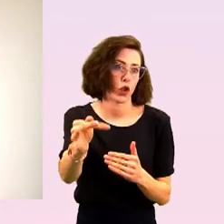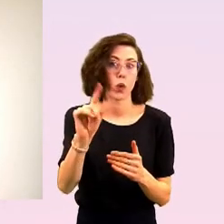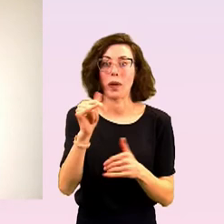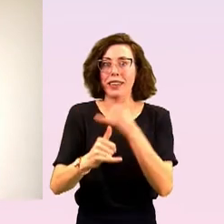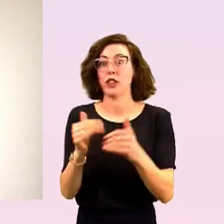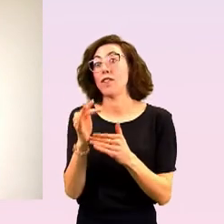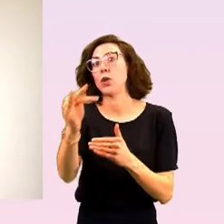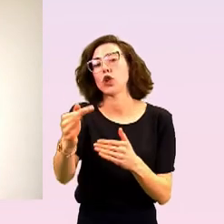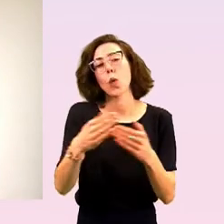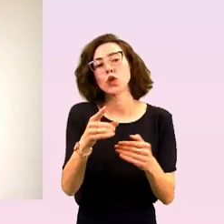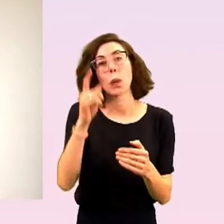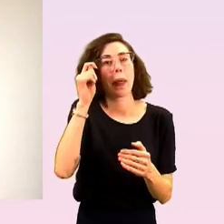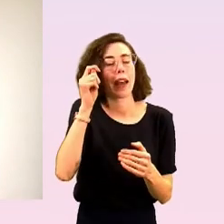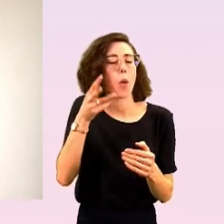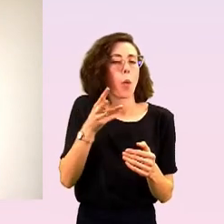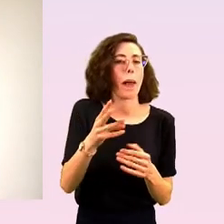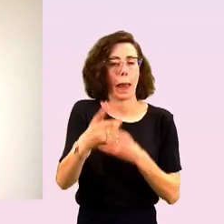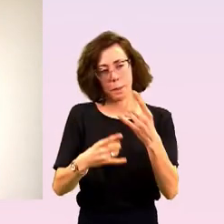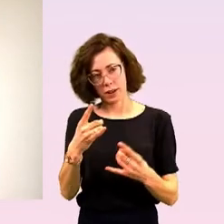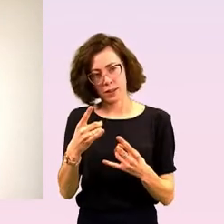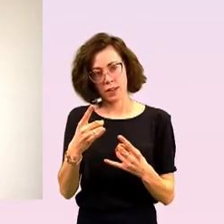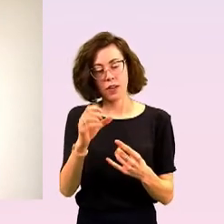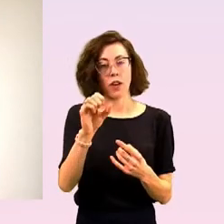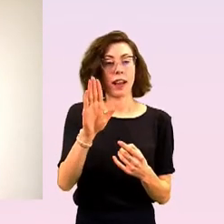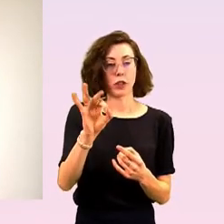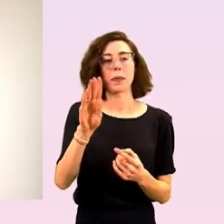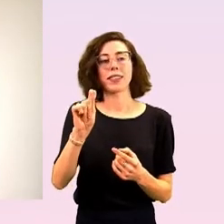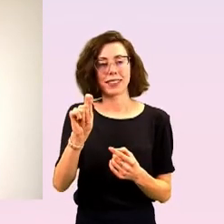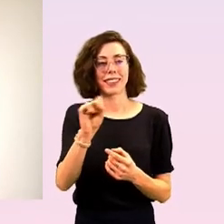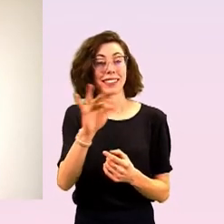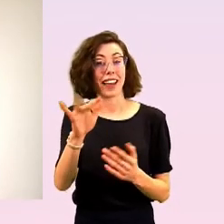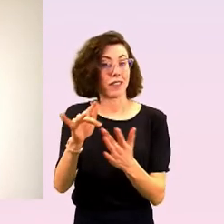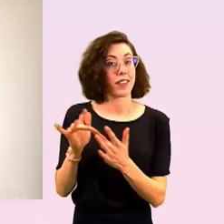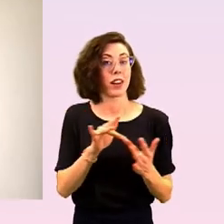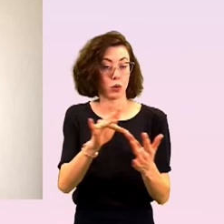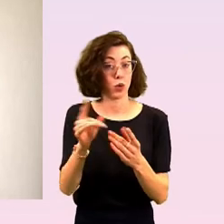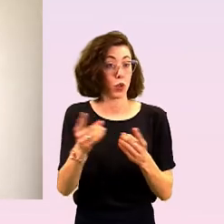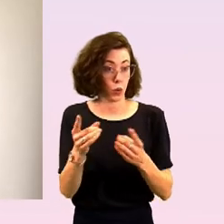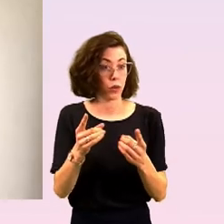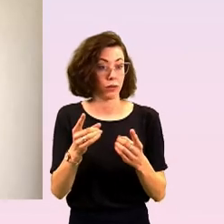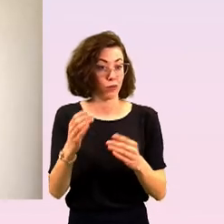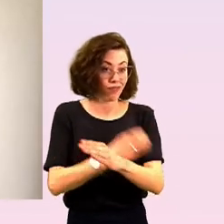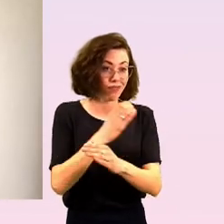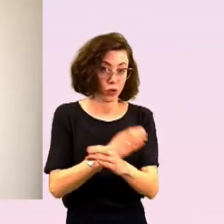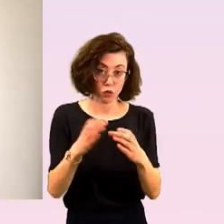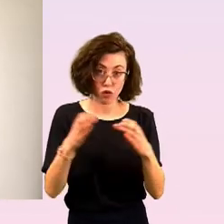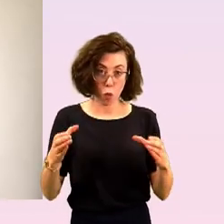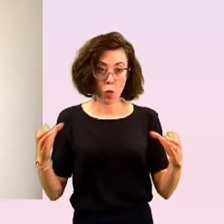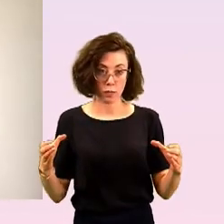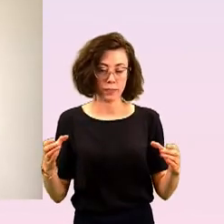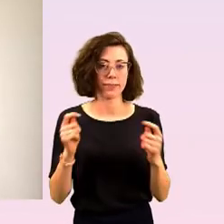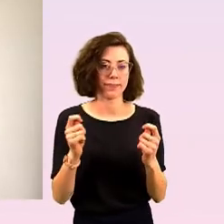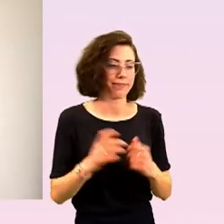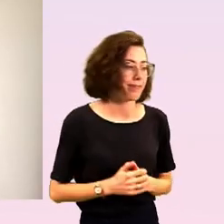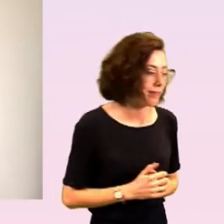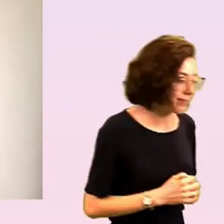LGBTQ plus staff networks will be doing to continue to grow and adapt to the change of the world around us?